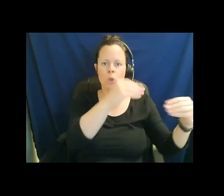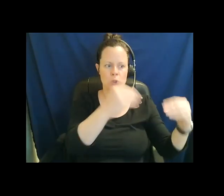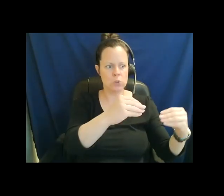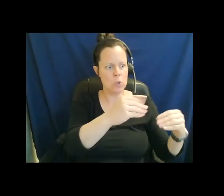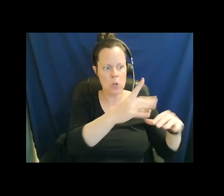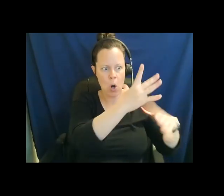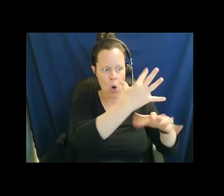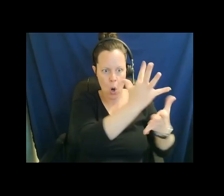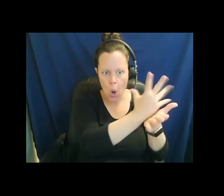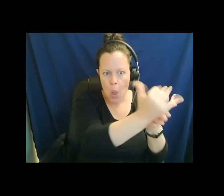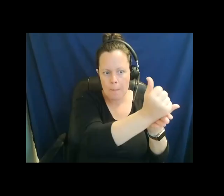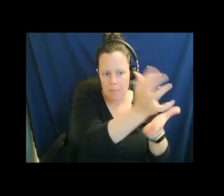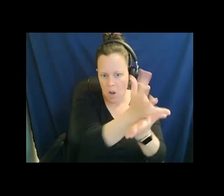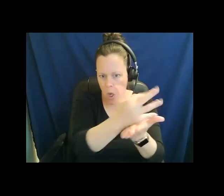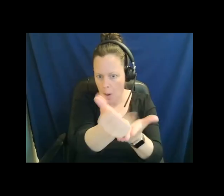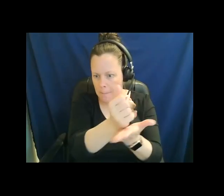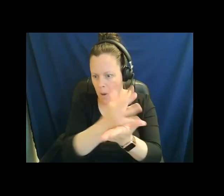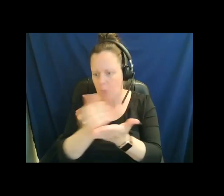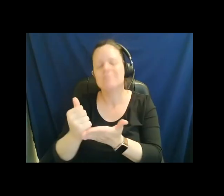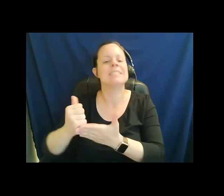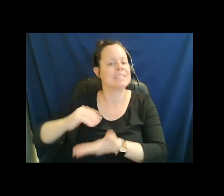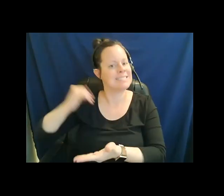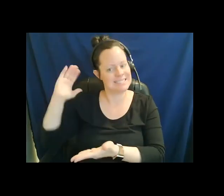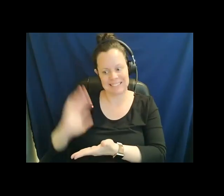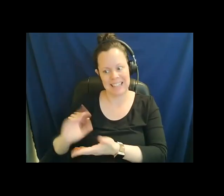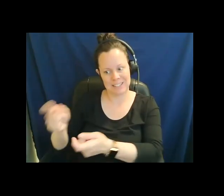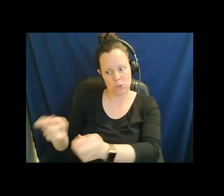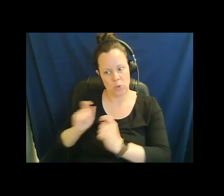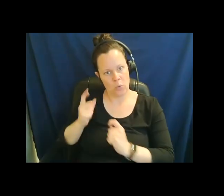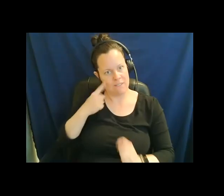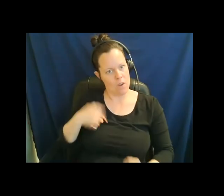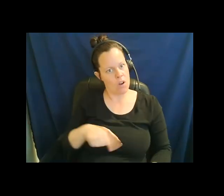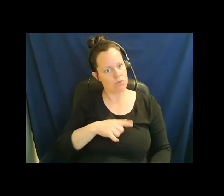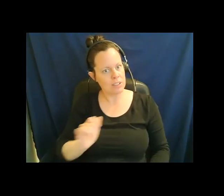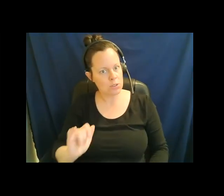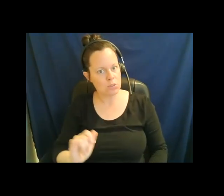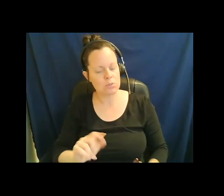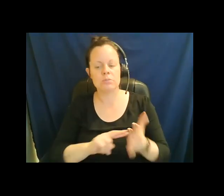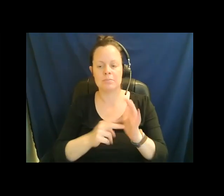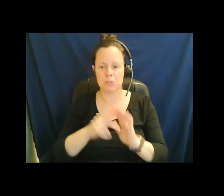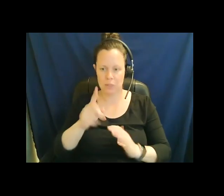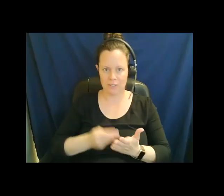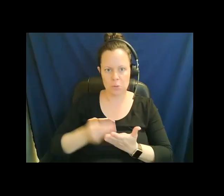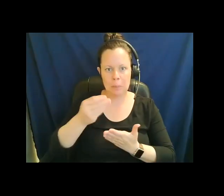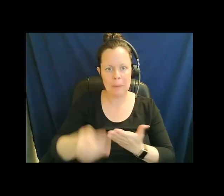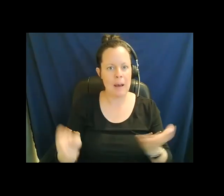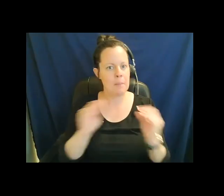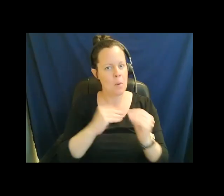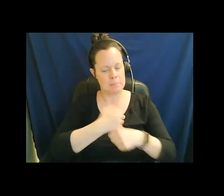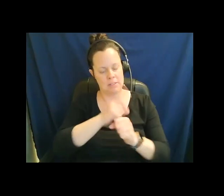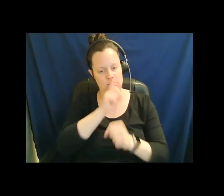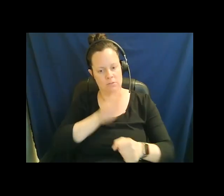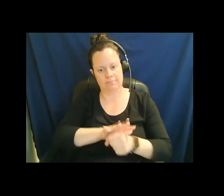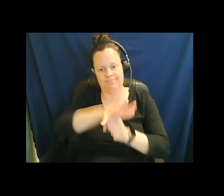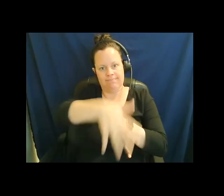is also receiving less donated food, which requires more purchased food to ensure a sufficient supply to